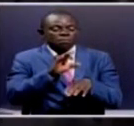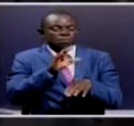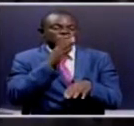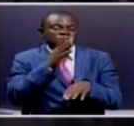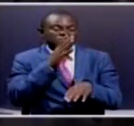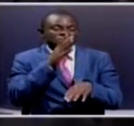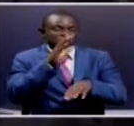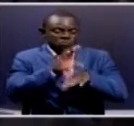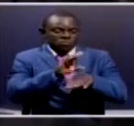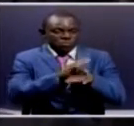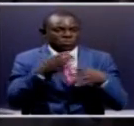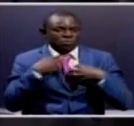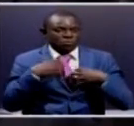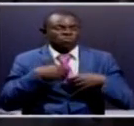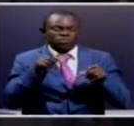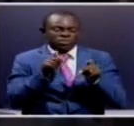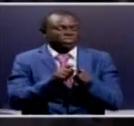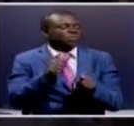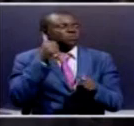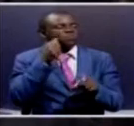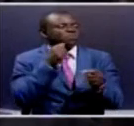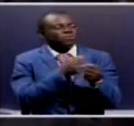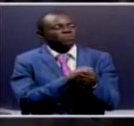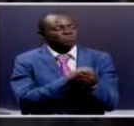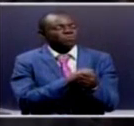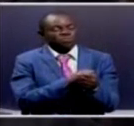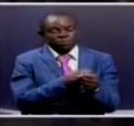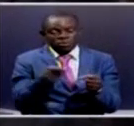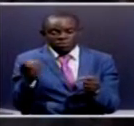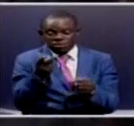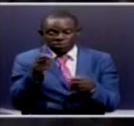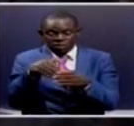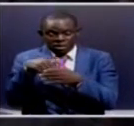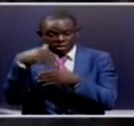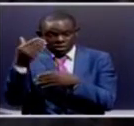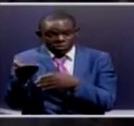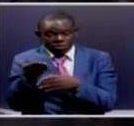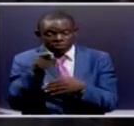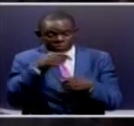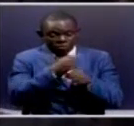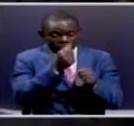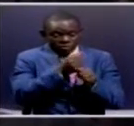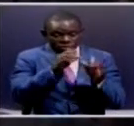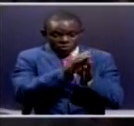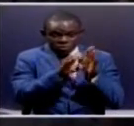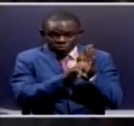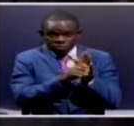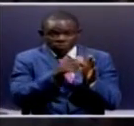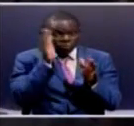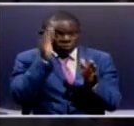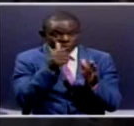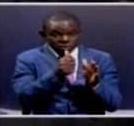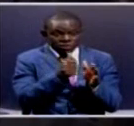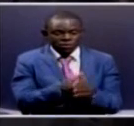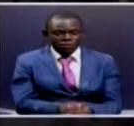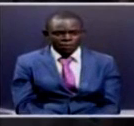Look, will it be credible? Yes. Do people have the right, to withdraw from a process?